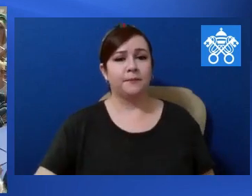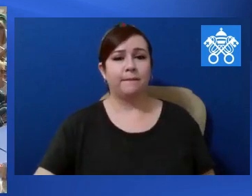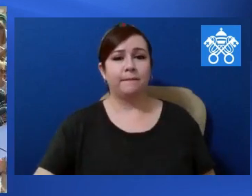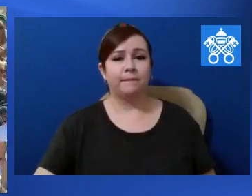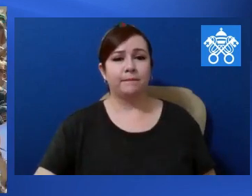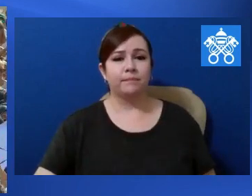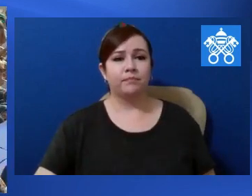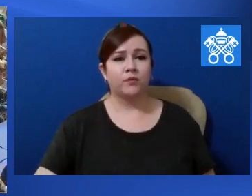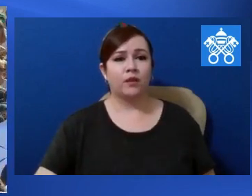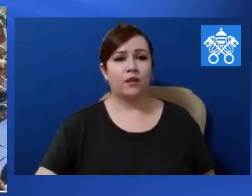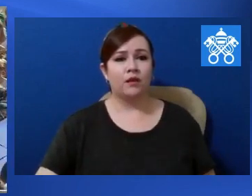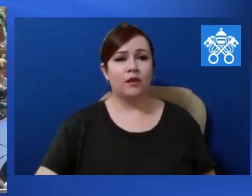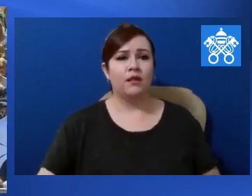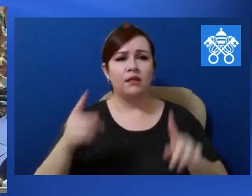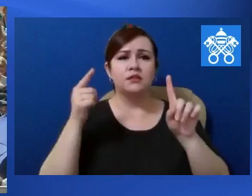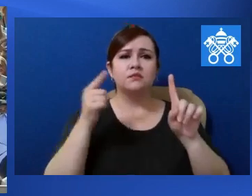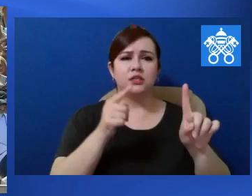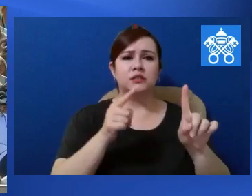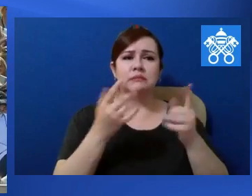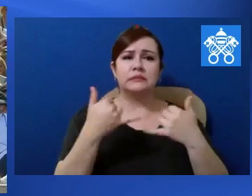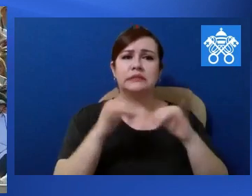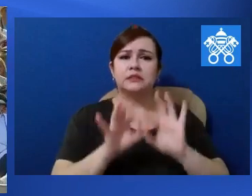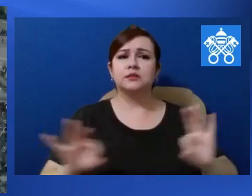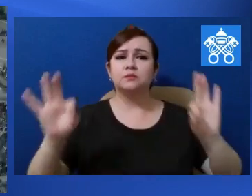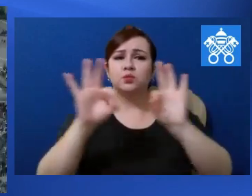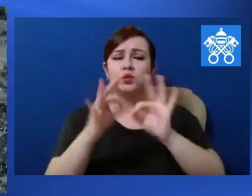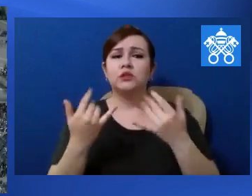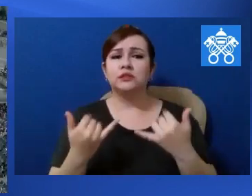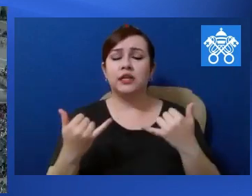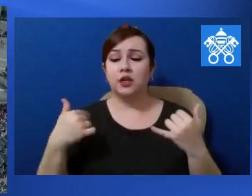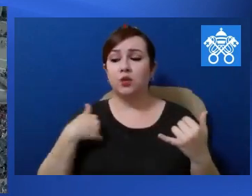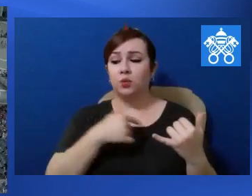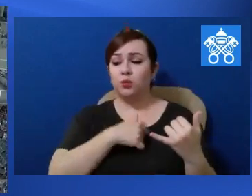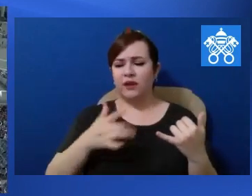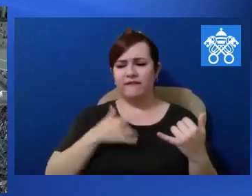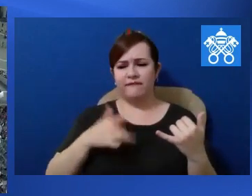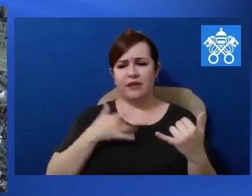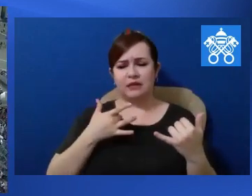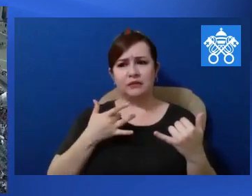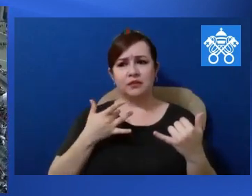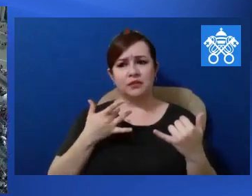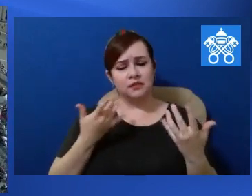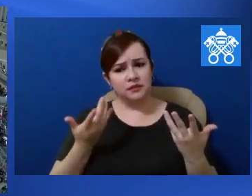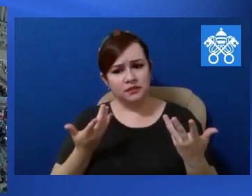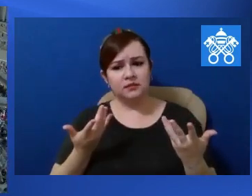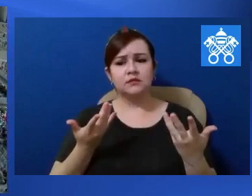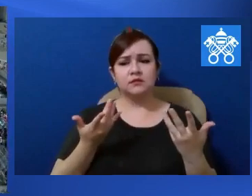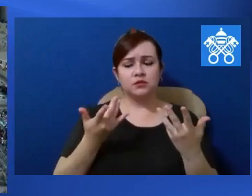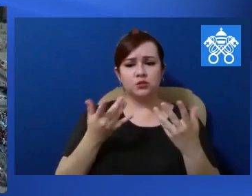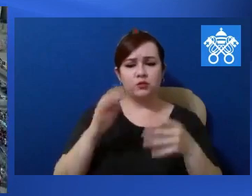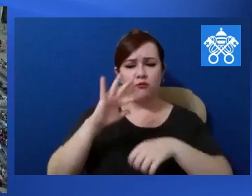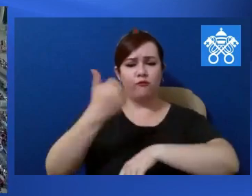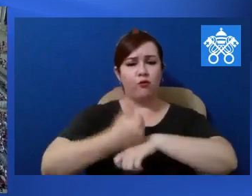human. This vision is fully relevant today when we feel the need for